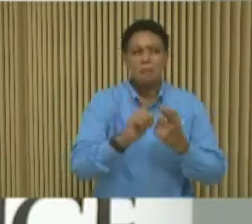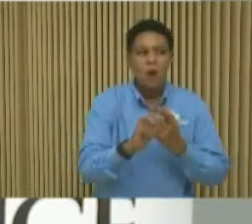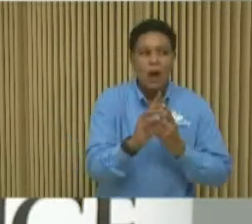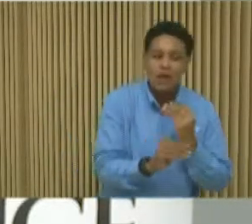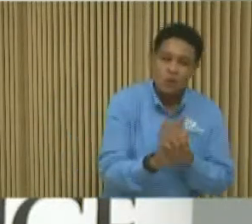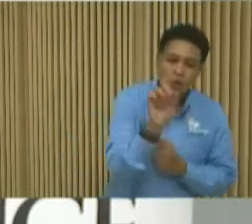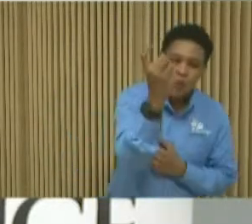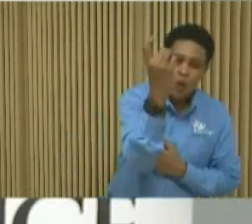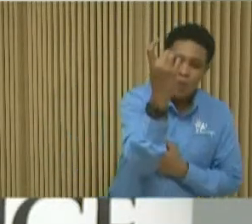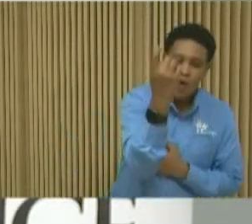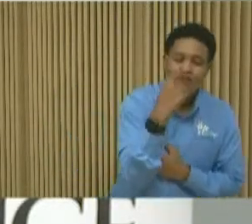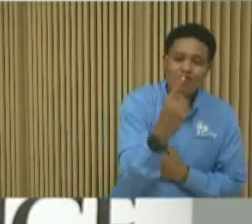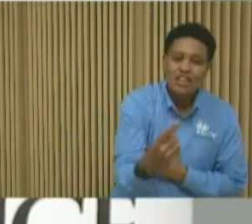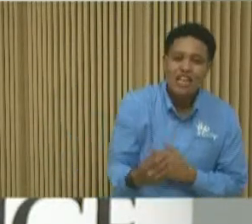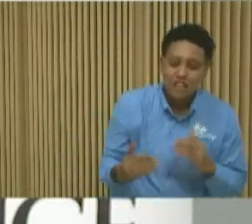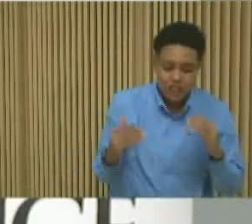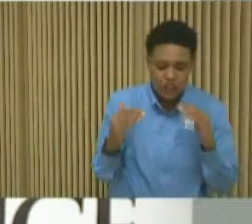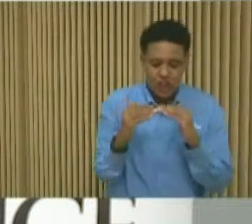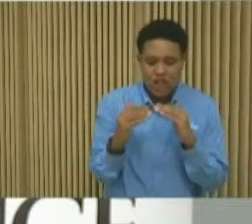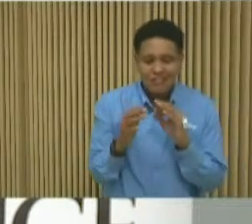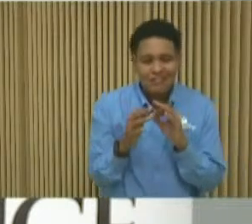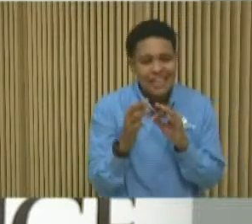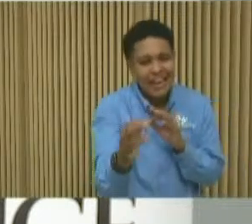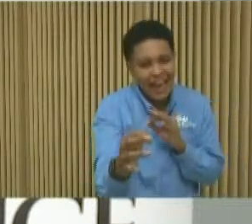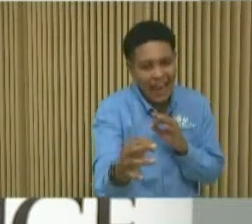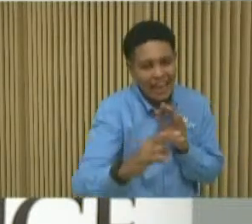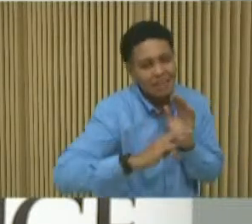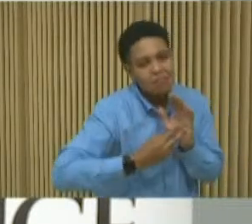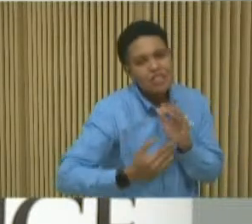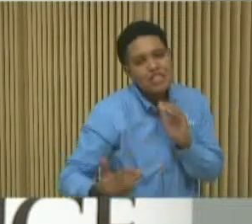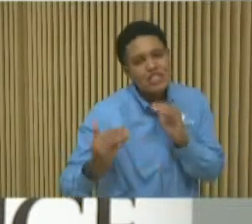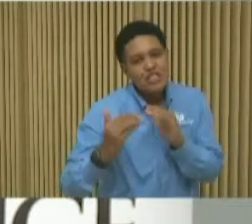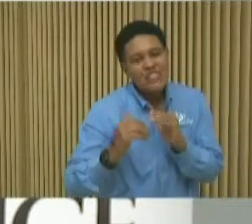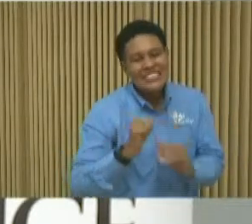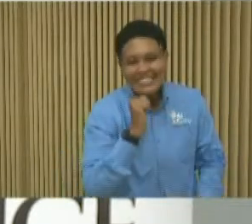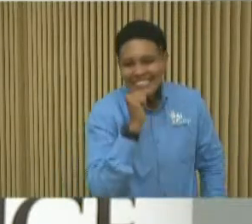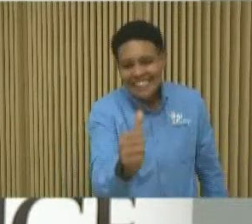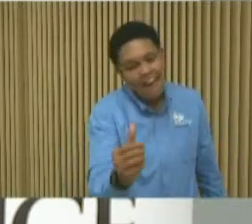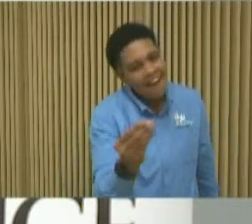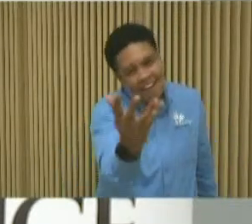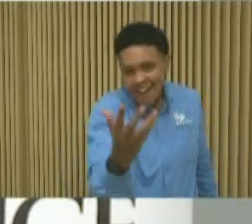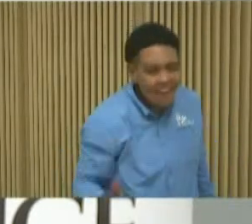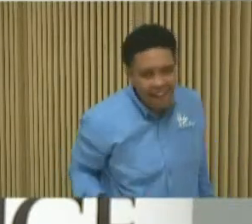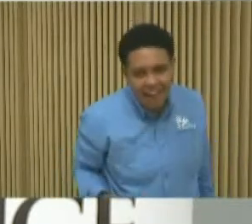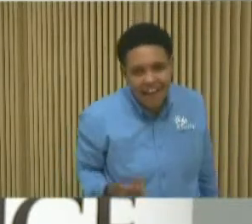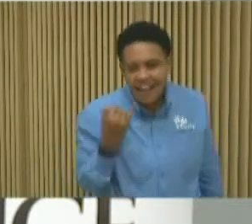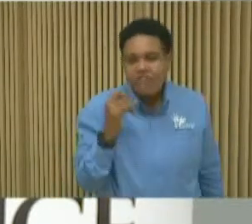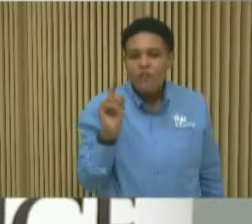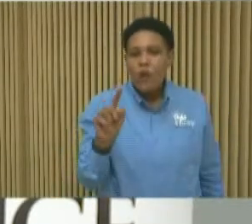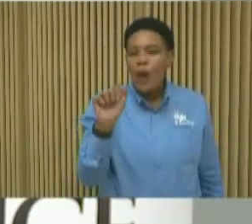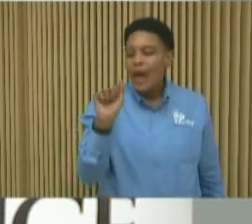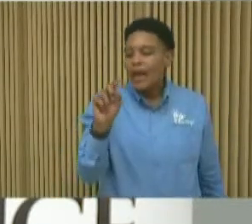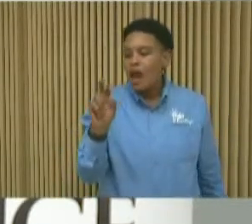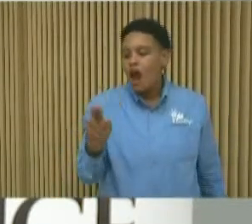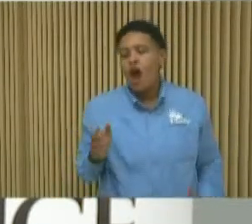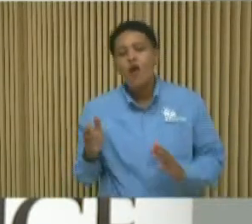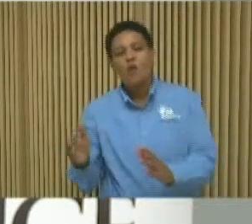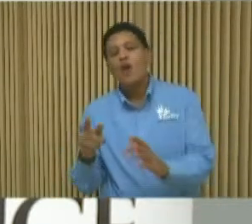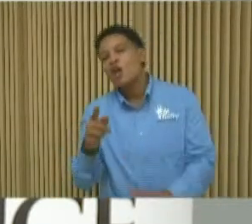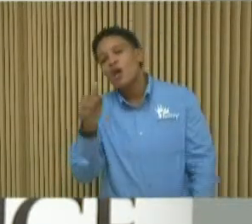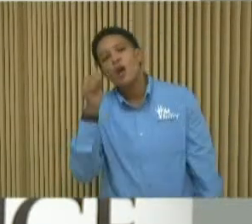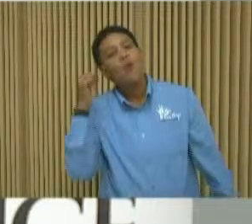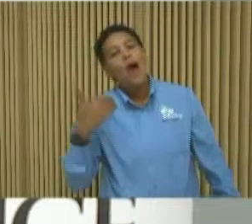thing, justice delayed is justice denied. And if you go the ADR route, you won't